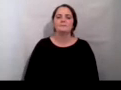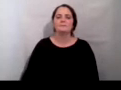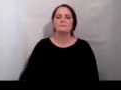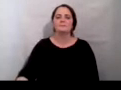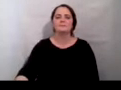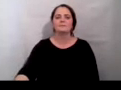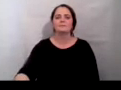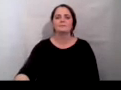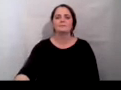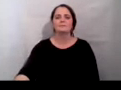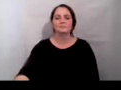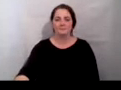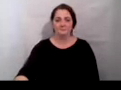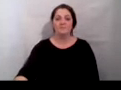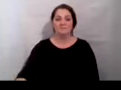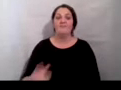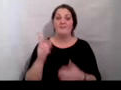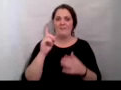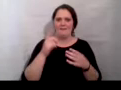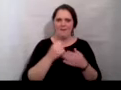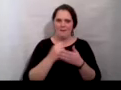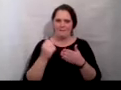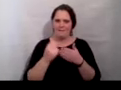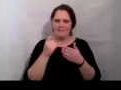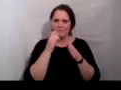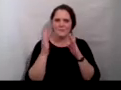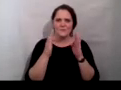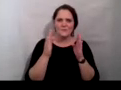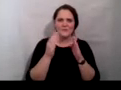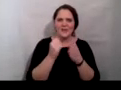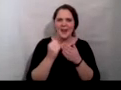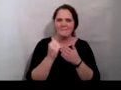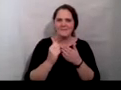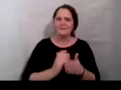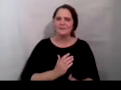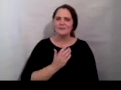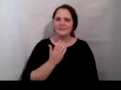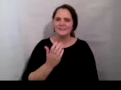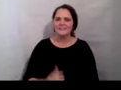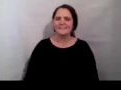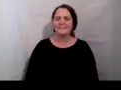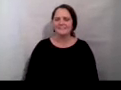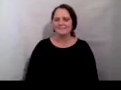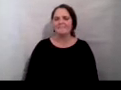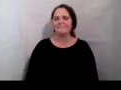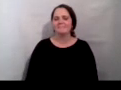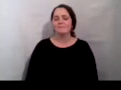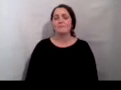Okay, I think the numbers have started drifting a bit. Well, this is interesting, isn't it?